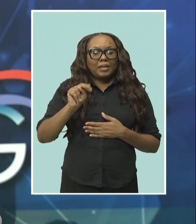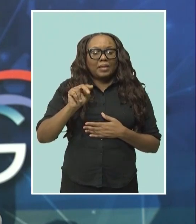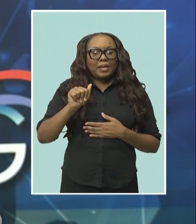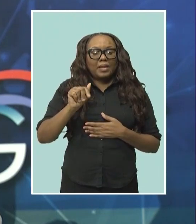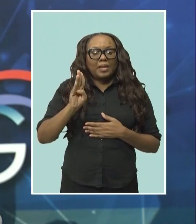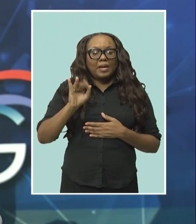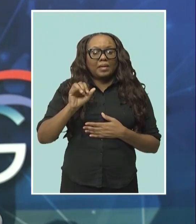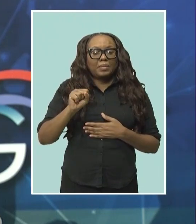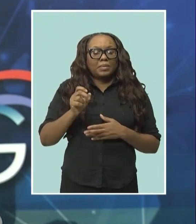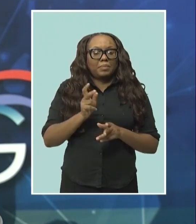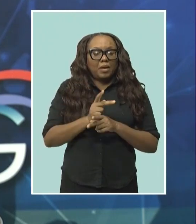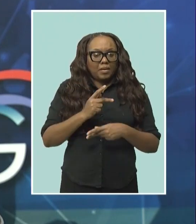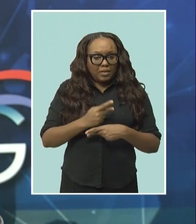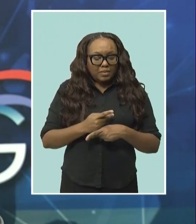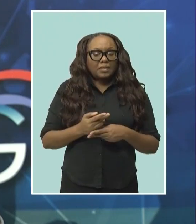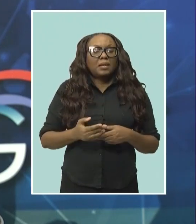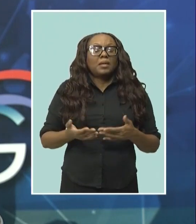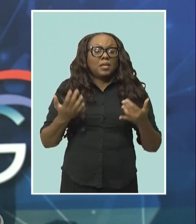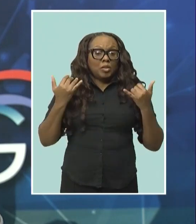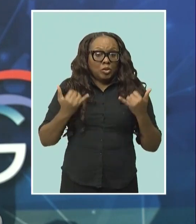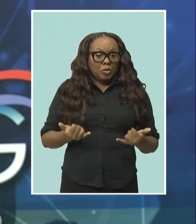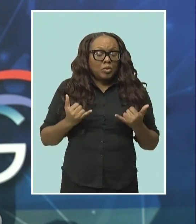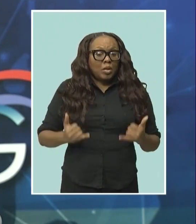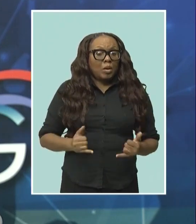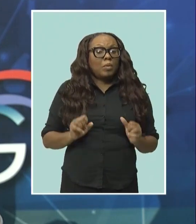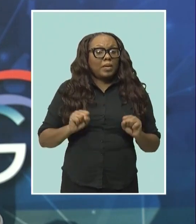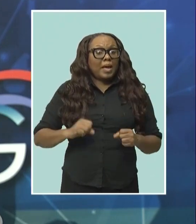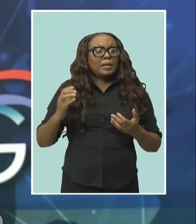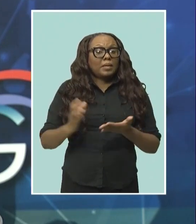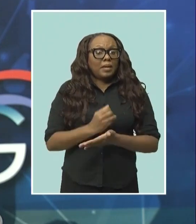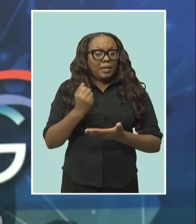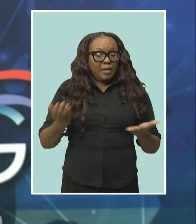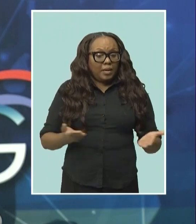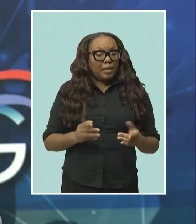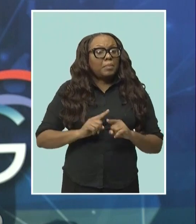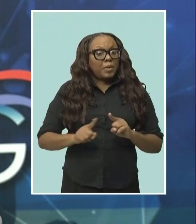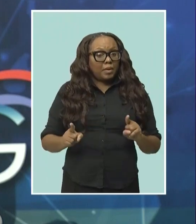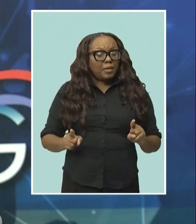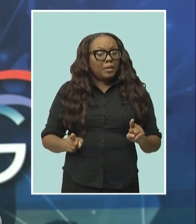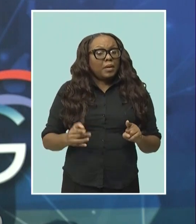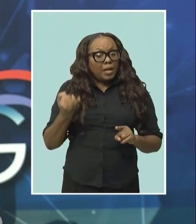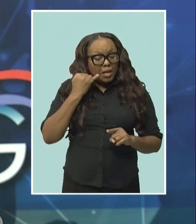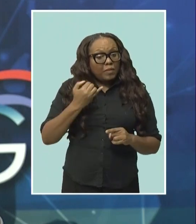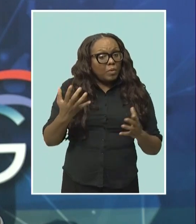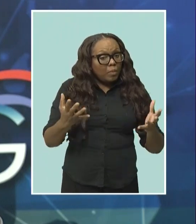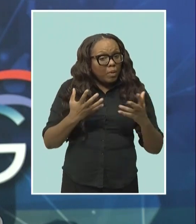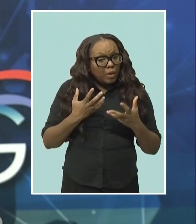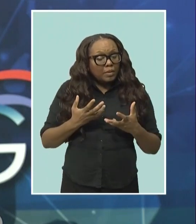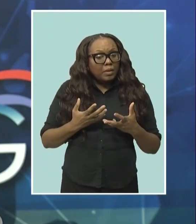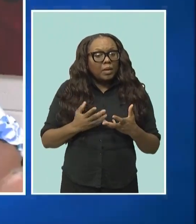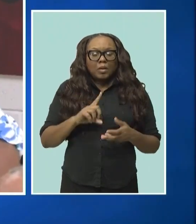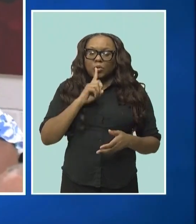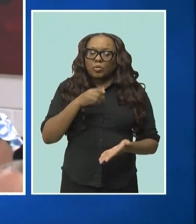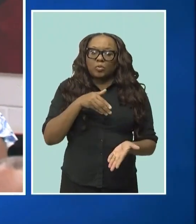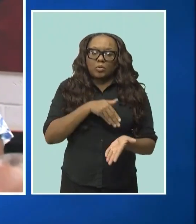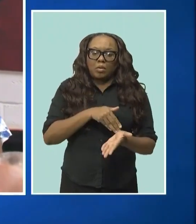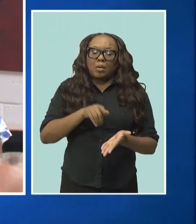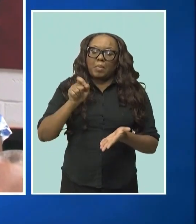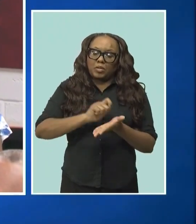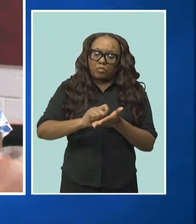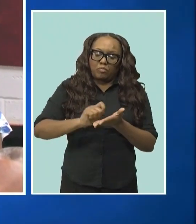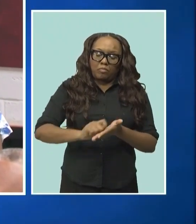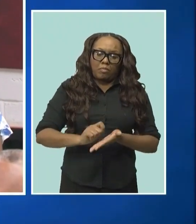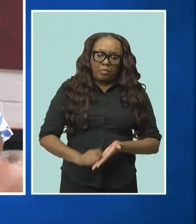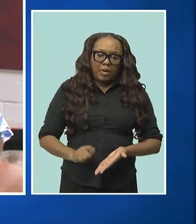are being filled locally, provided they are written by a registered medical practitioner. Sometimes a